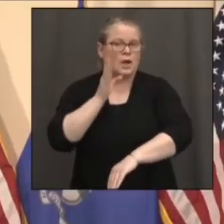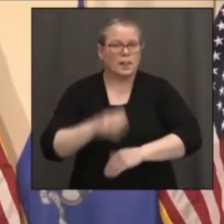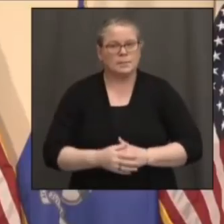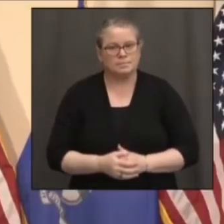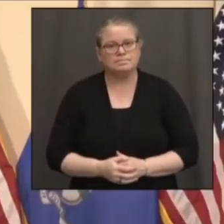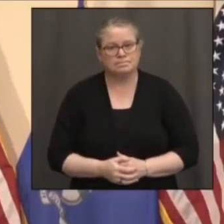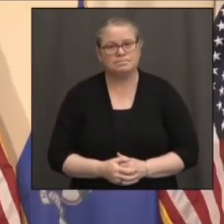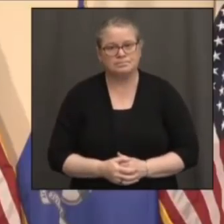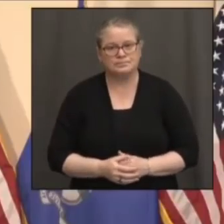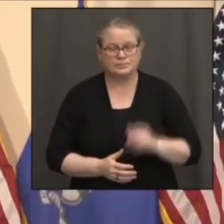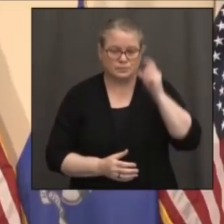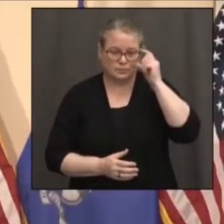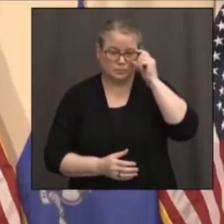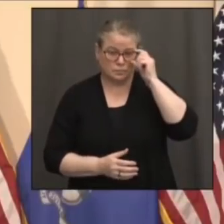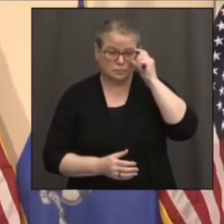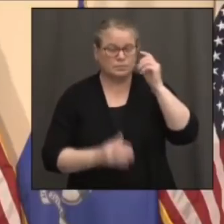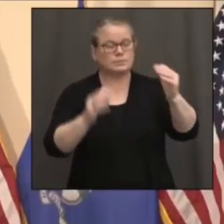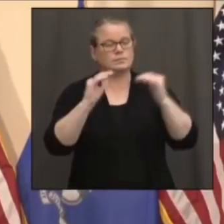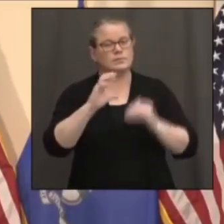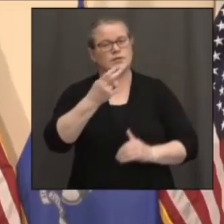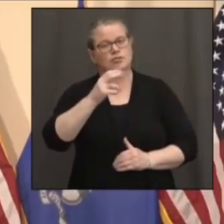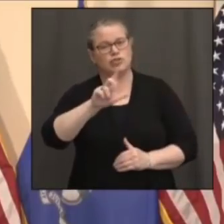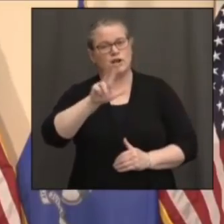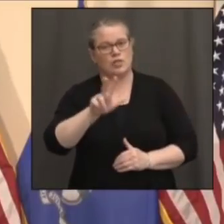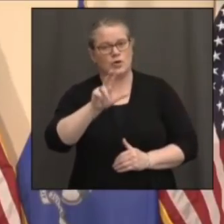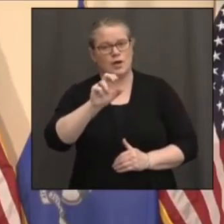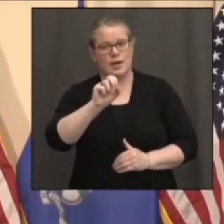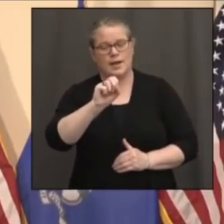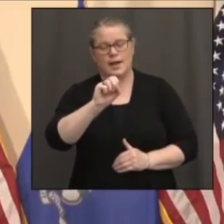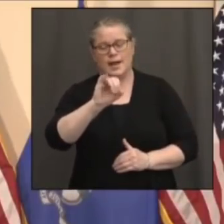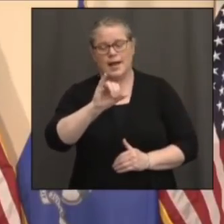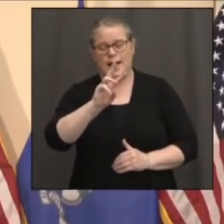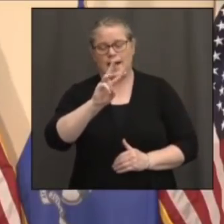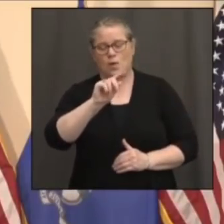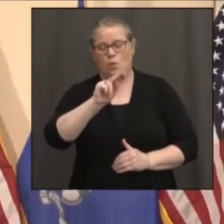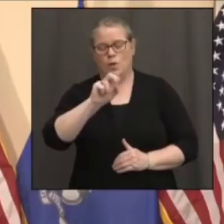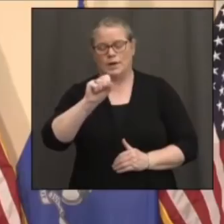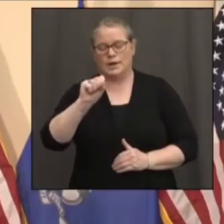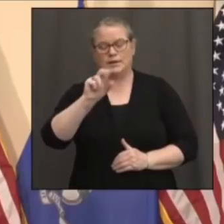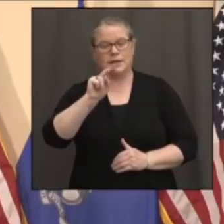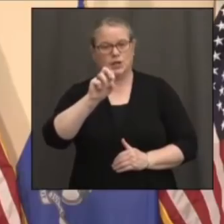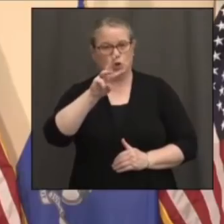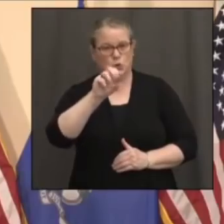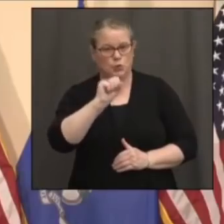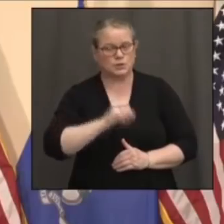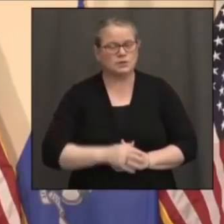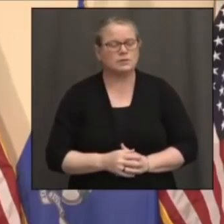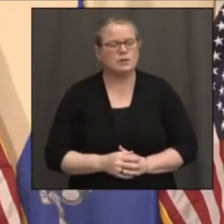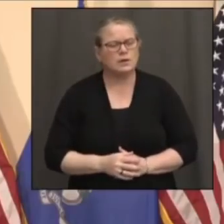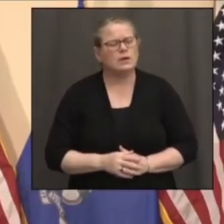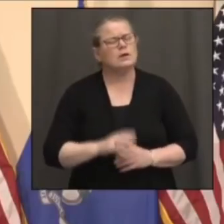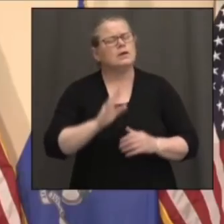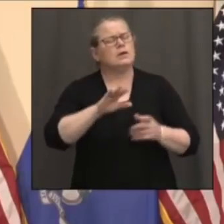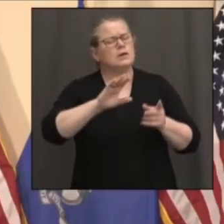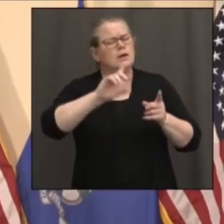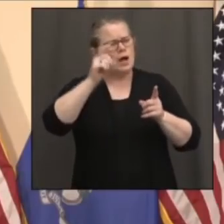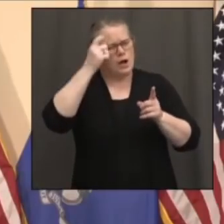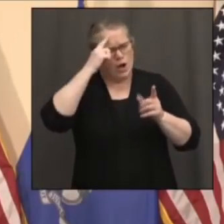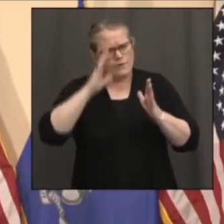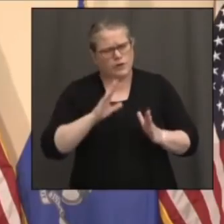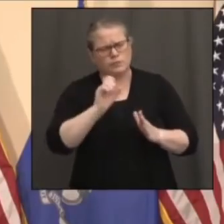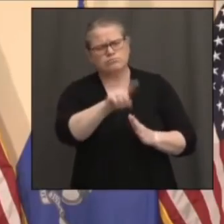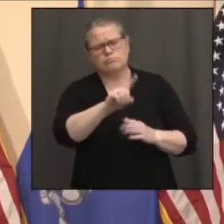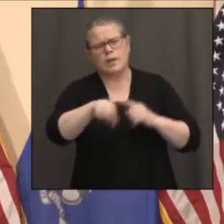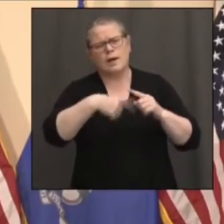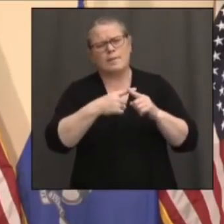Channel 3 Eyewitness News. Yes, Governor, a real quick question about unemployment. Something that's kind of been brewing